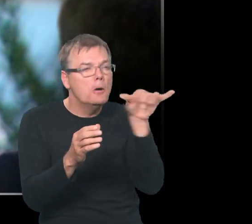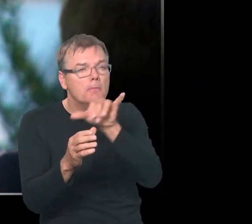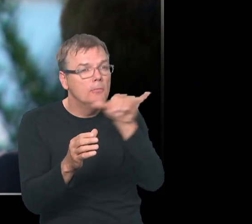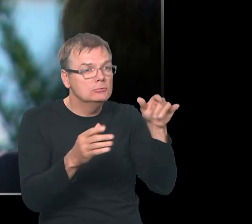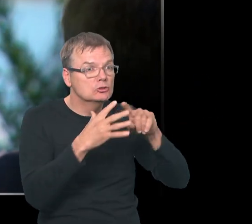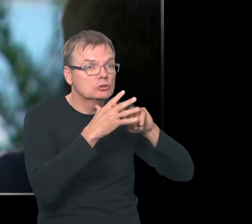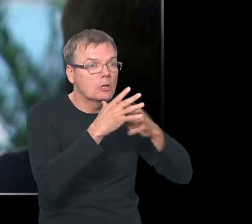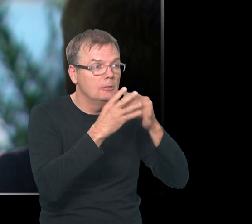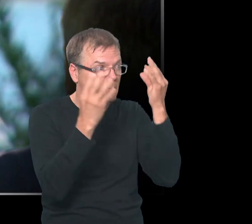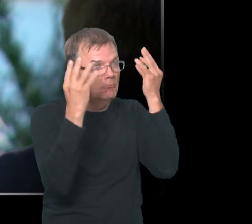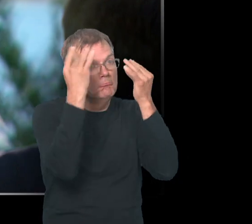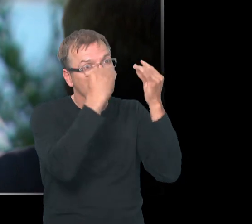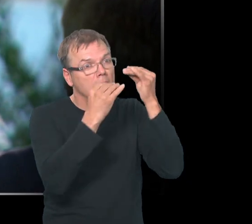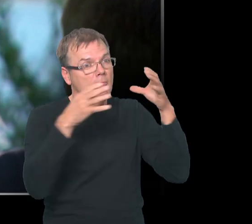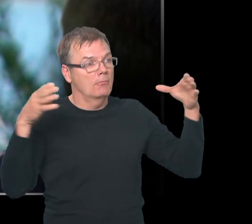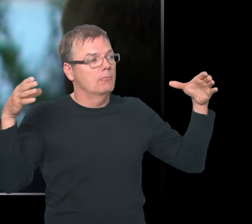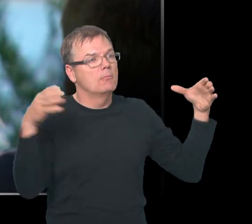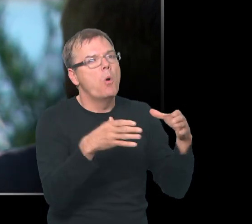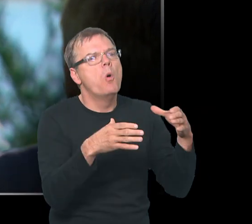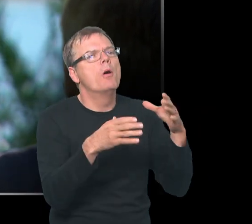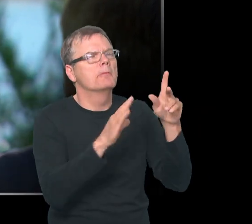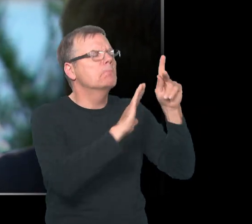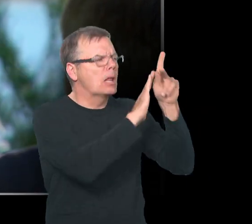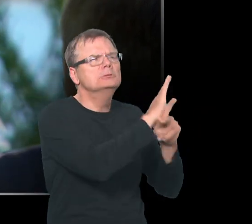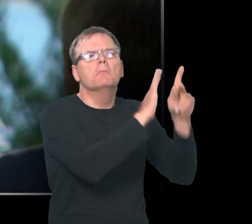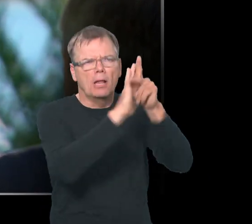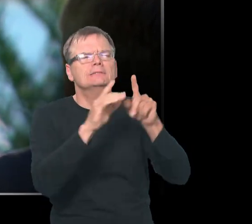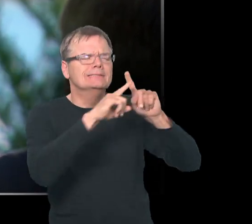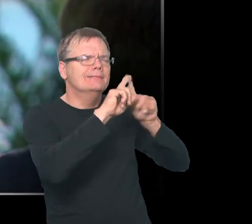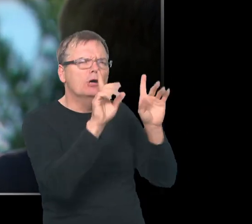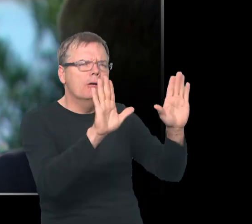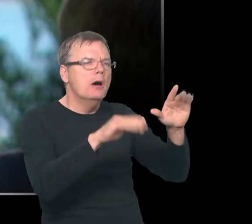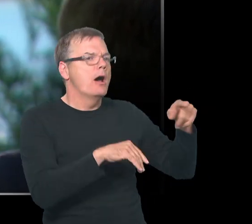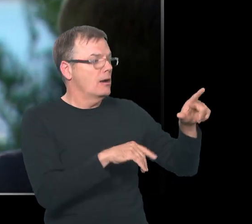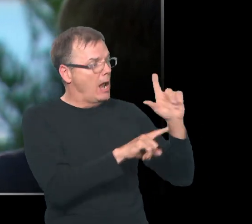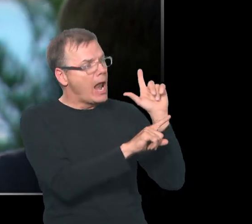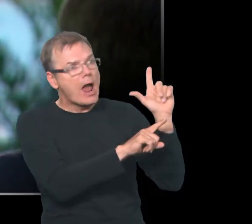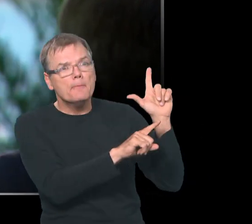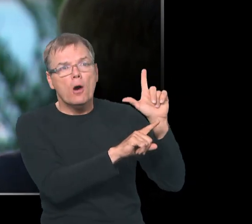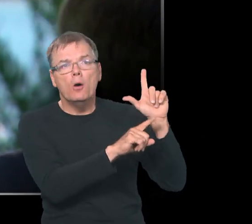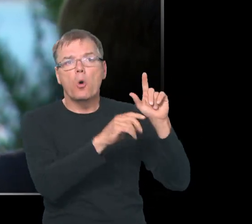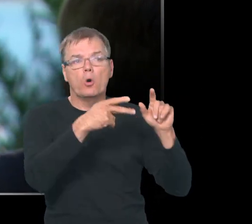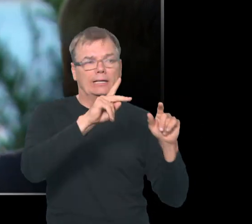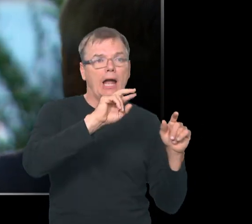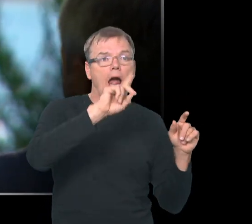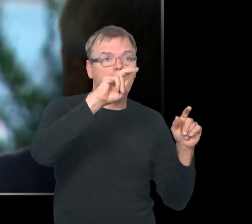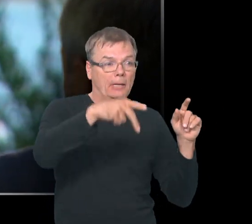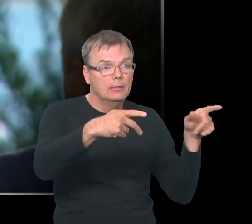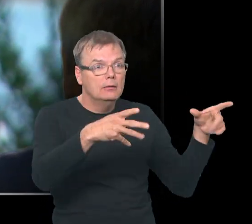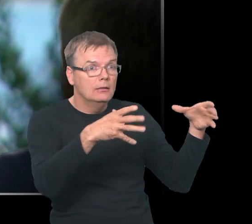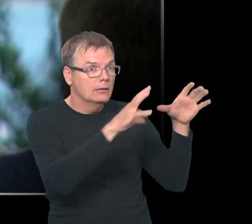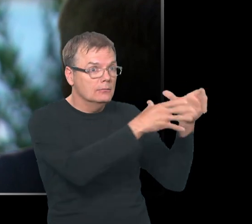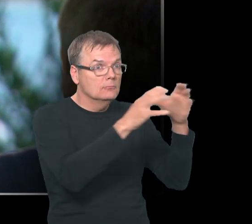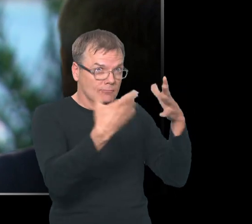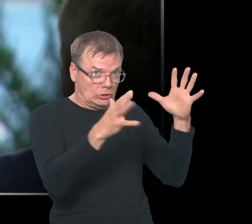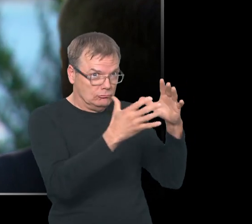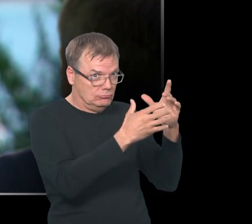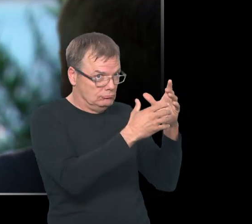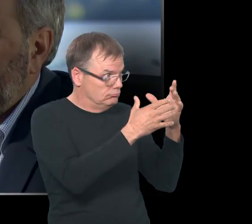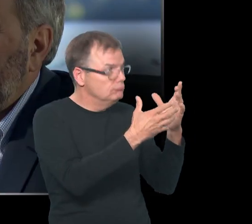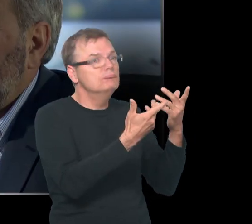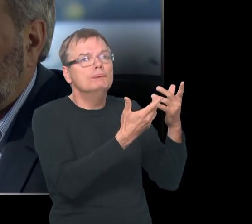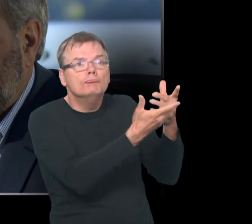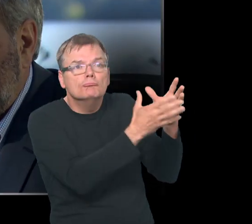moment, the like-minded parties, in spite of differences in policy, would be the Liberals and the NDP, who both want the Conservatives